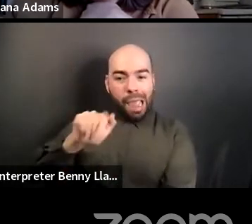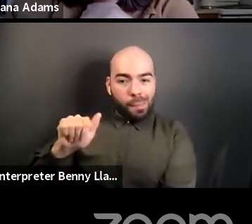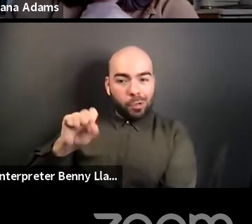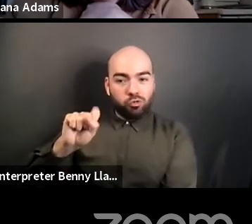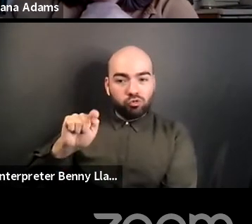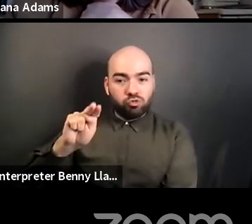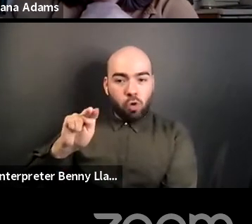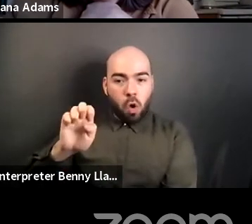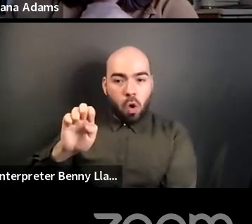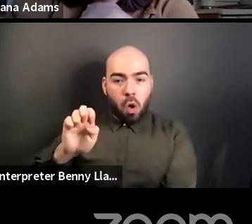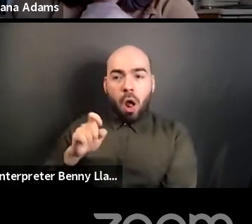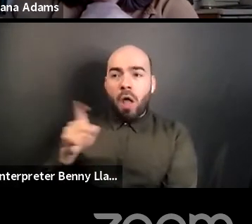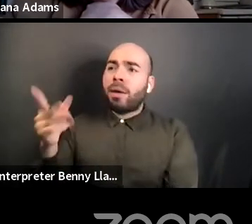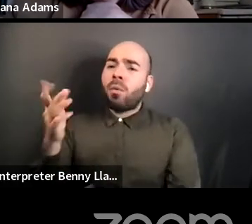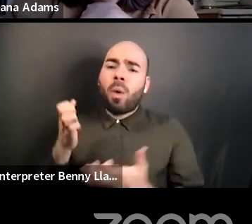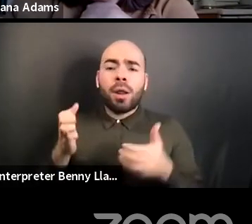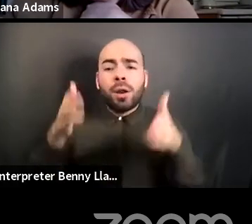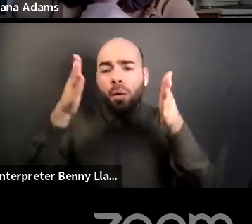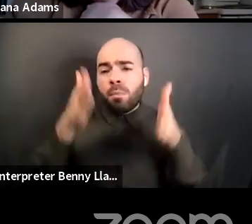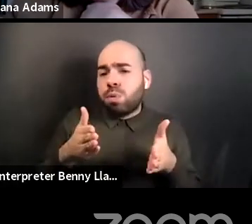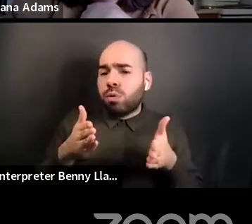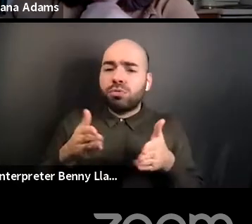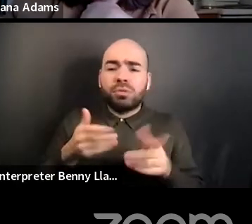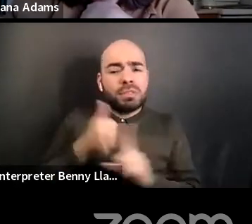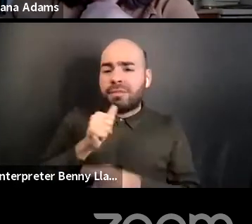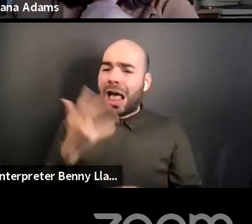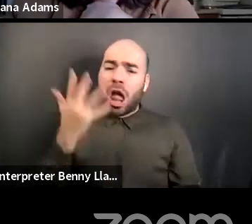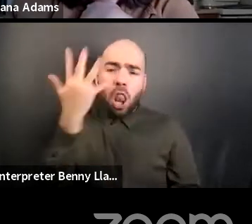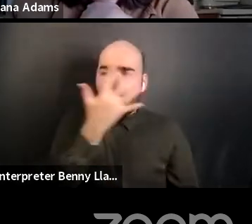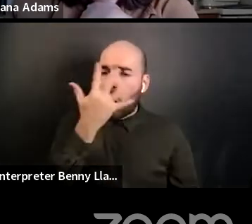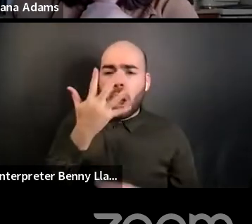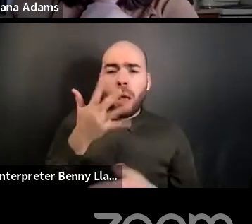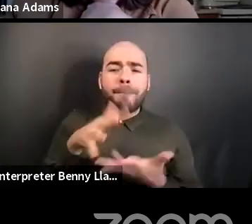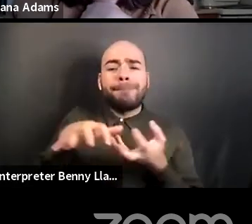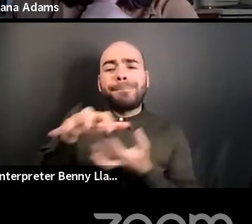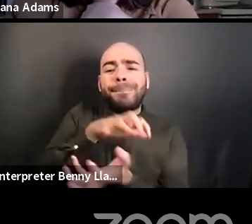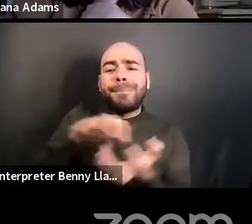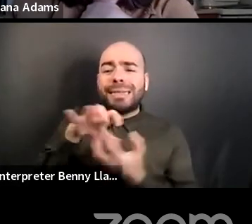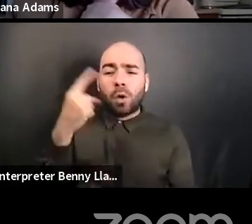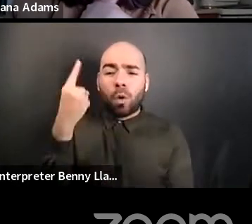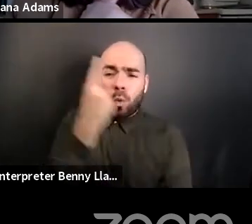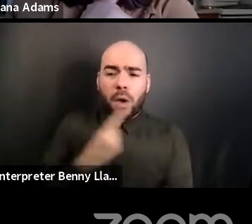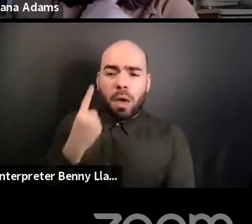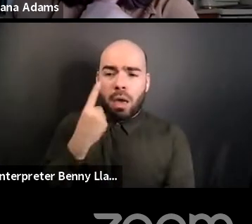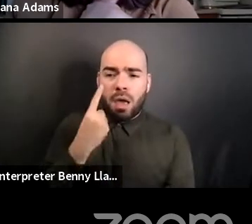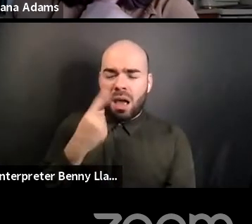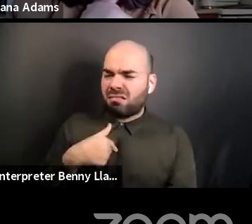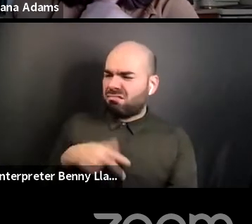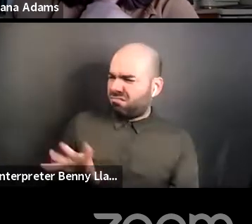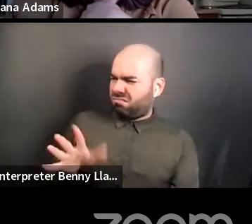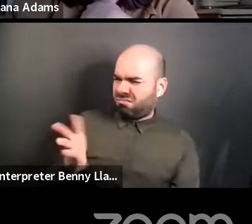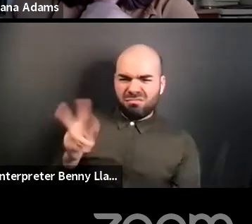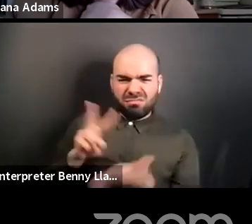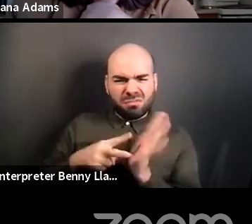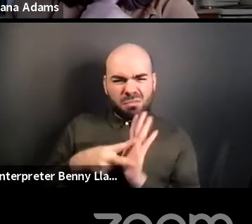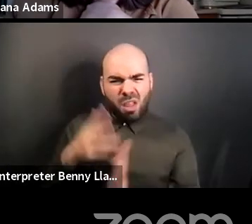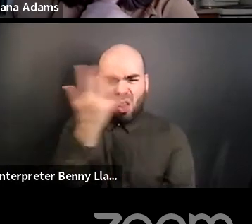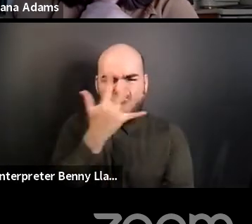who doesn't look like she's mixed Hawaiian. And then I'm in my head thinking, what does it mean to look Indigenous? As long as